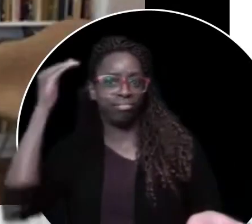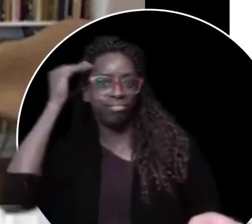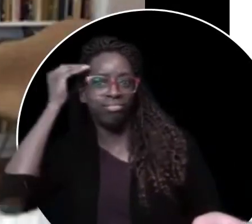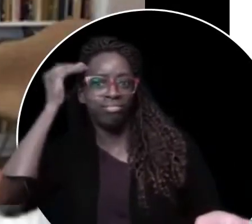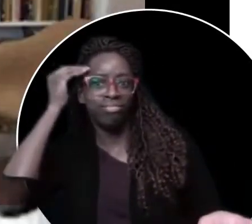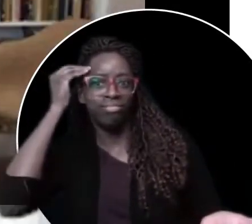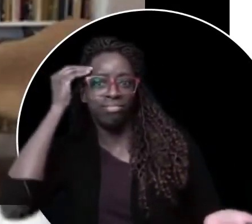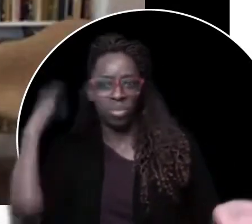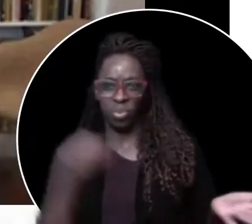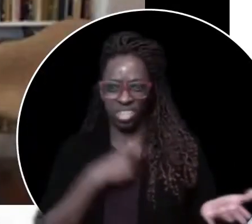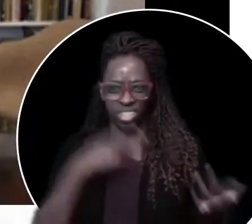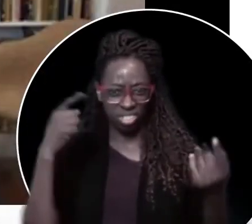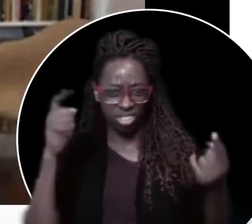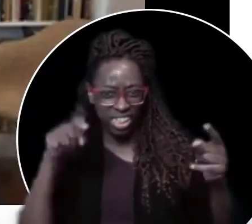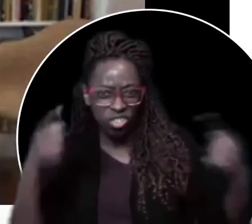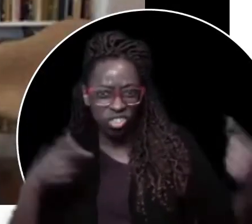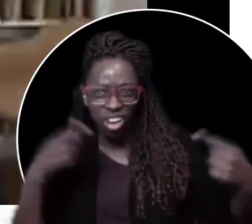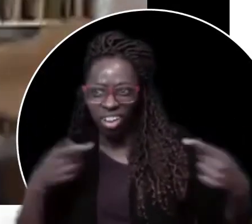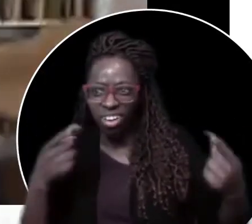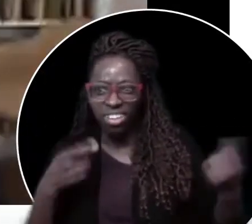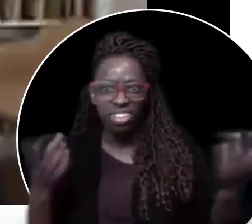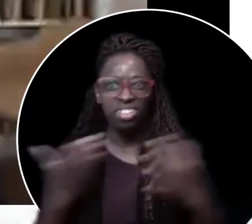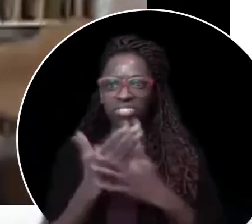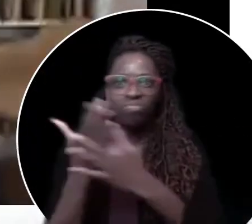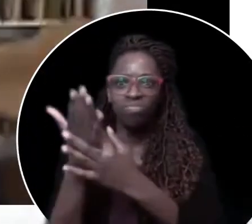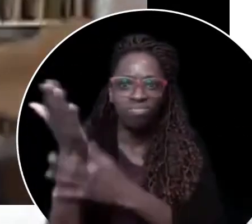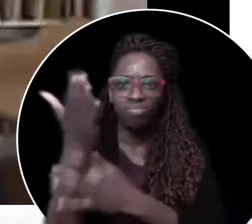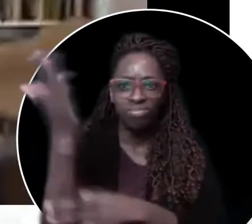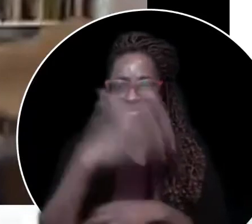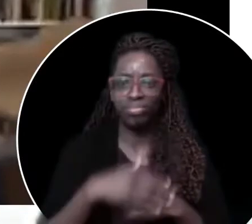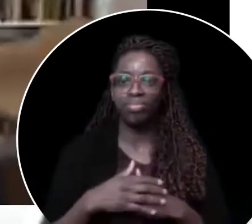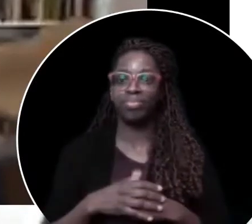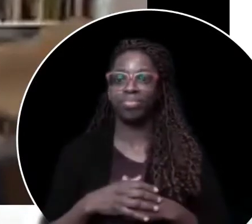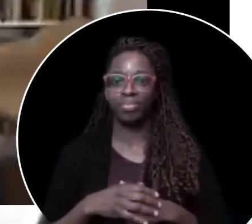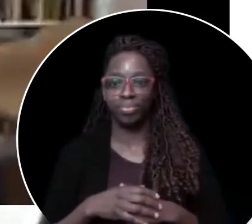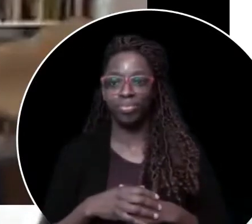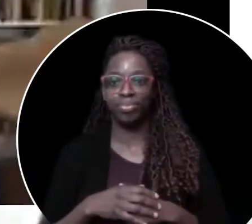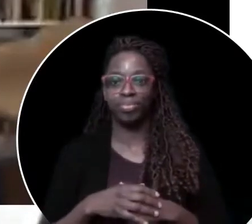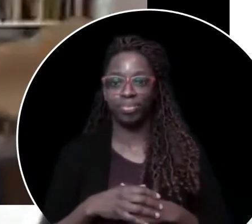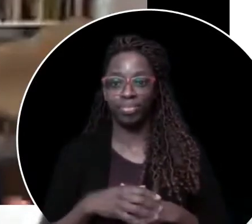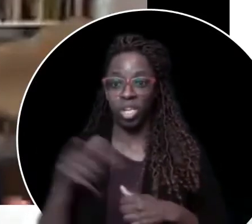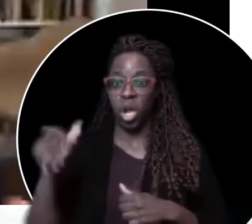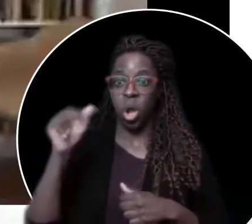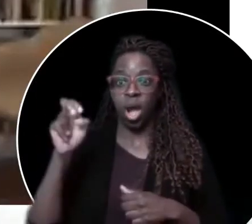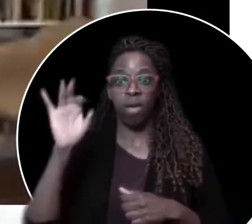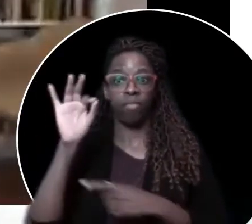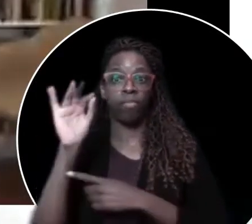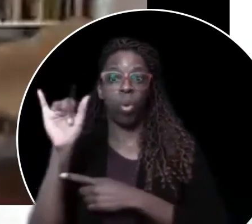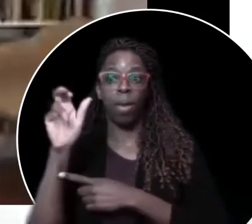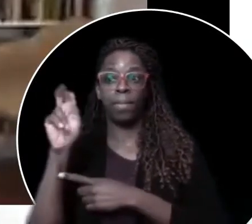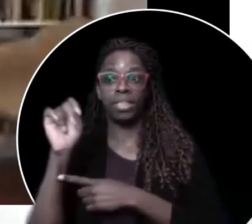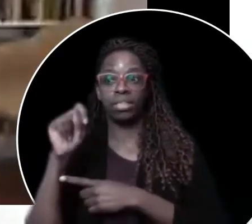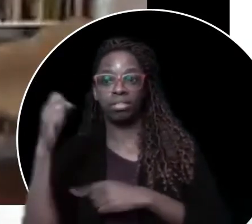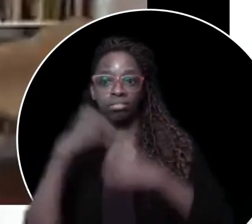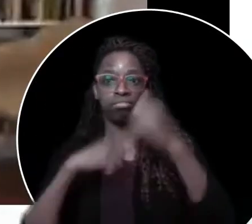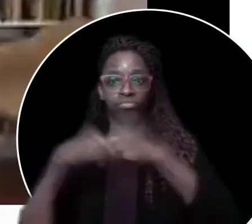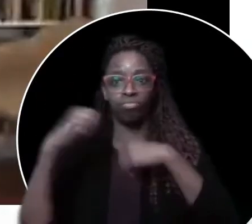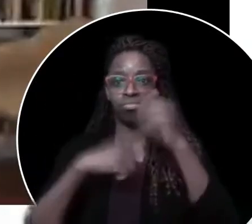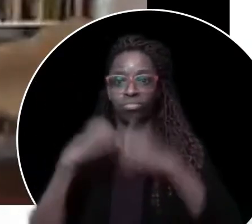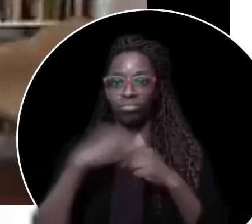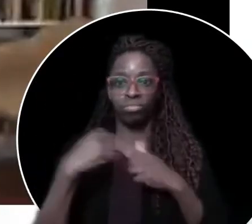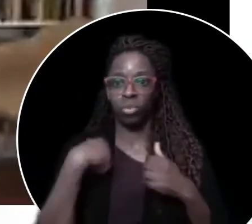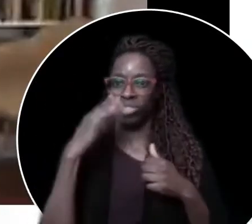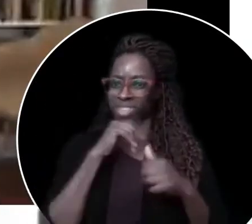these are the formations that will not only allow us to imagine a different future,